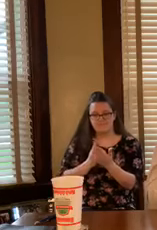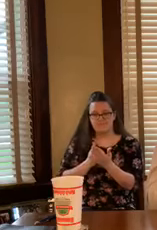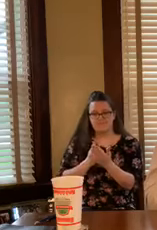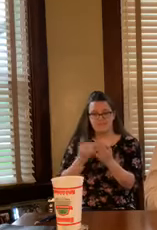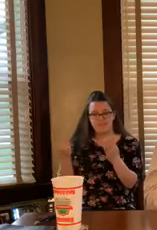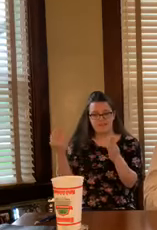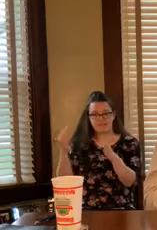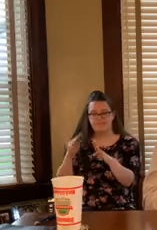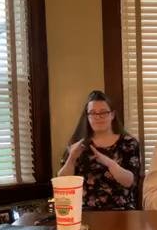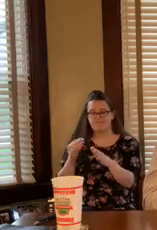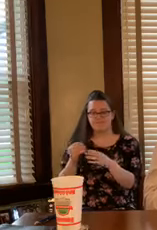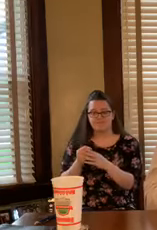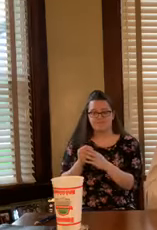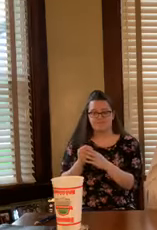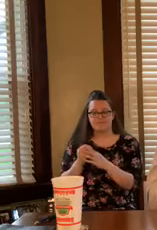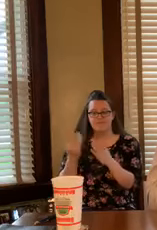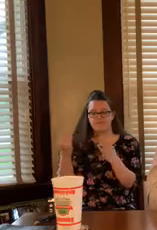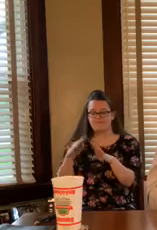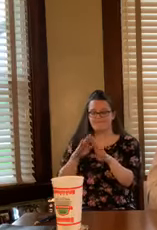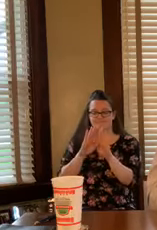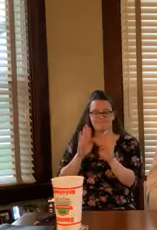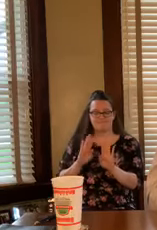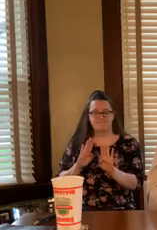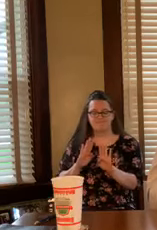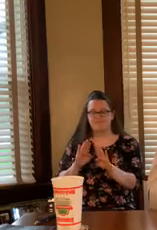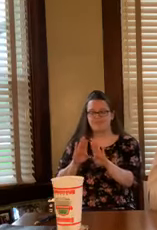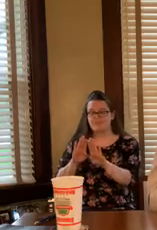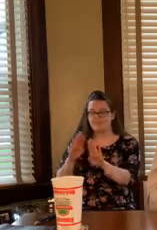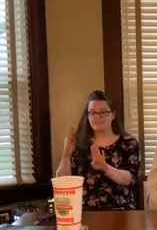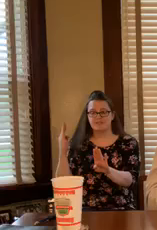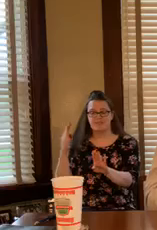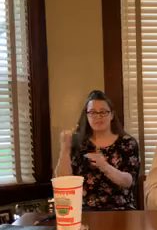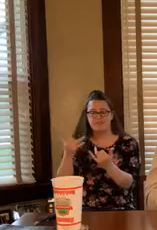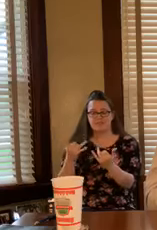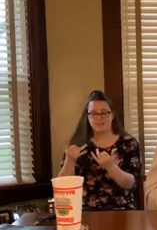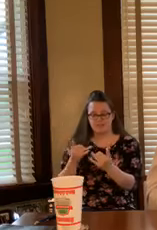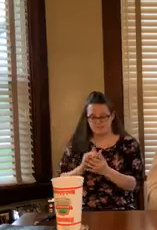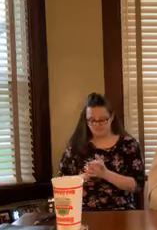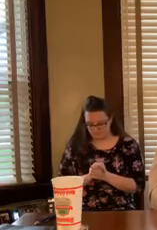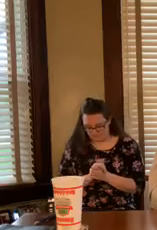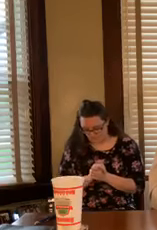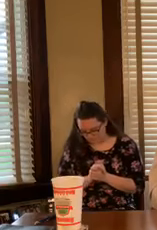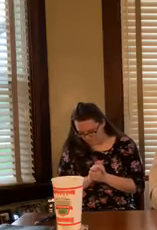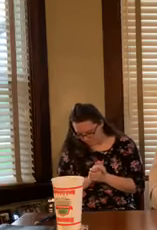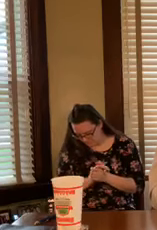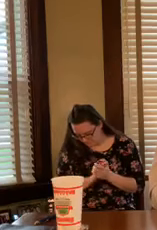tell you with 100% surety that the door to heaven is open this evening.